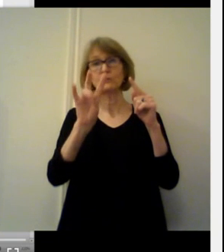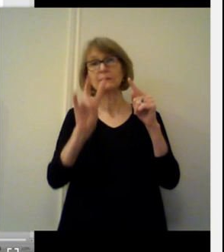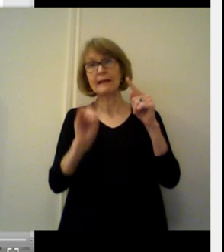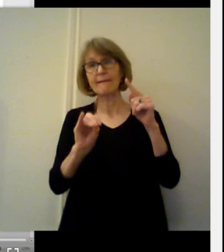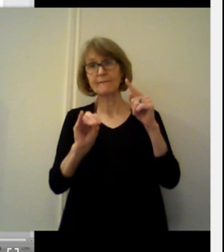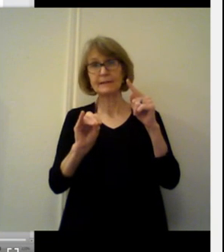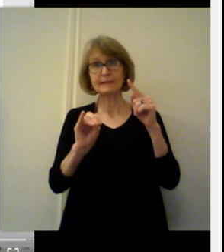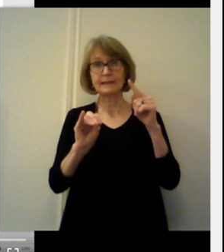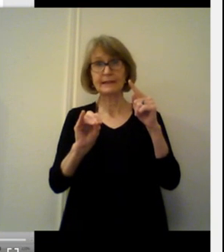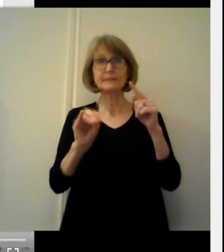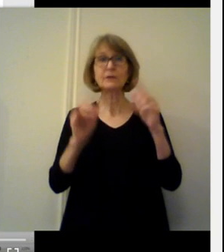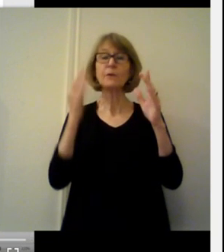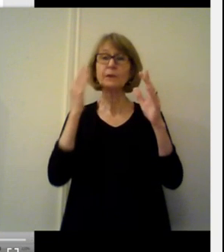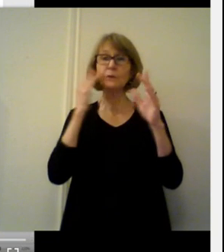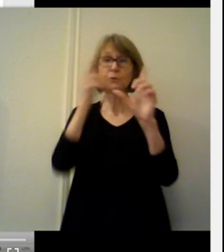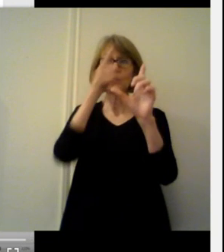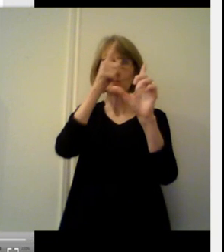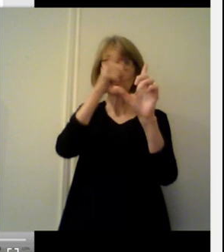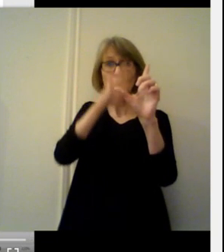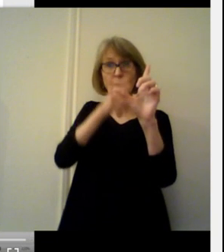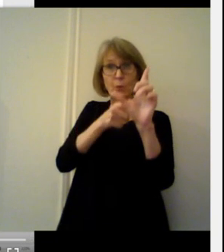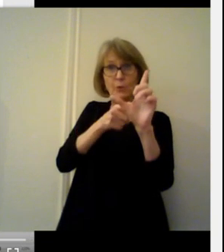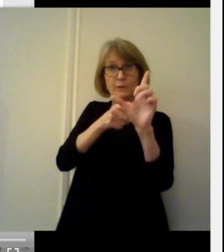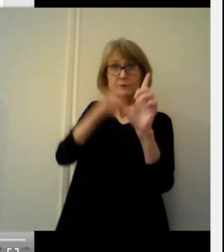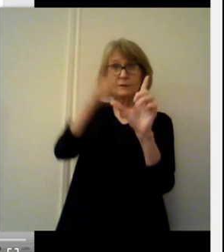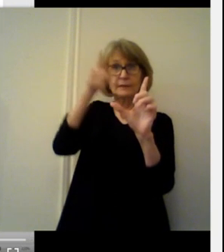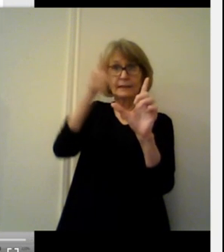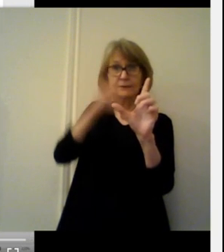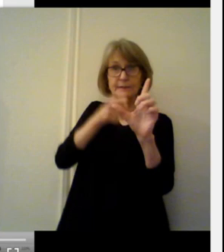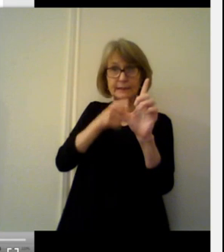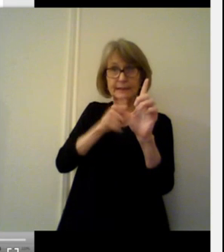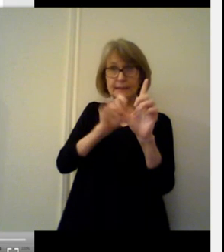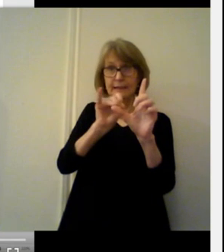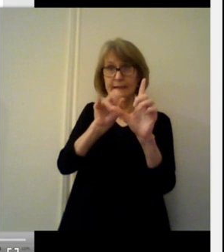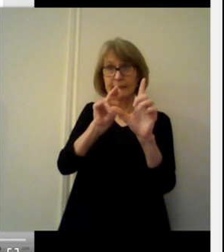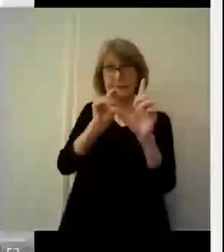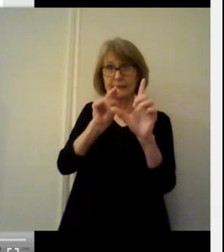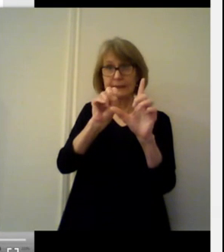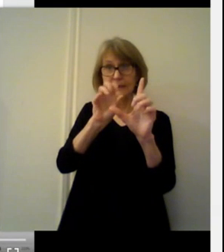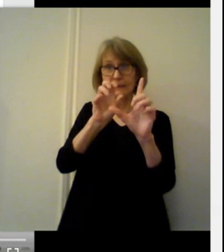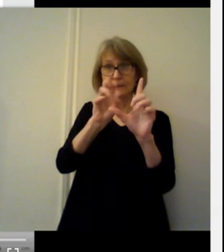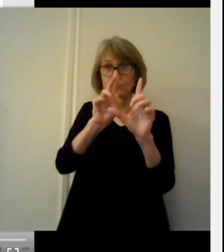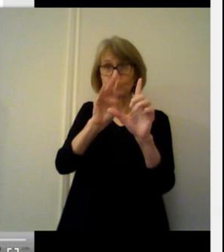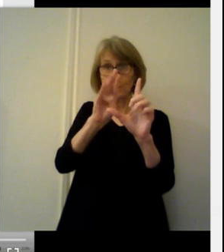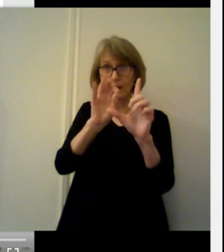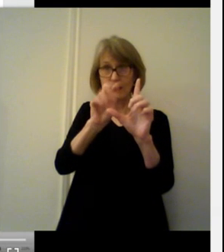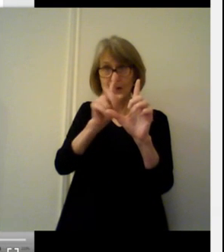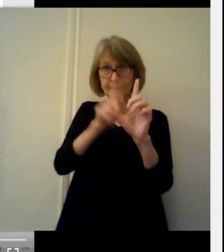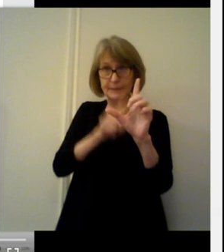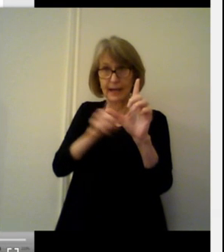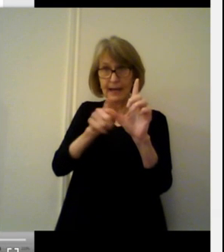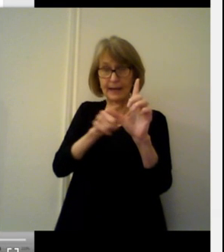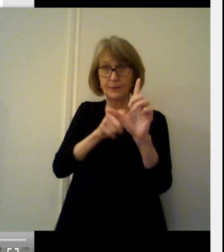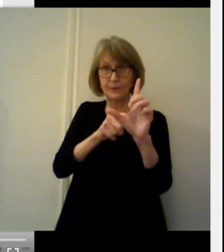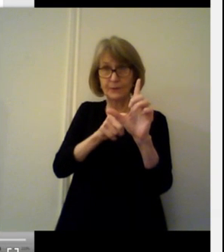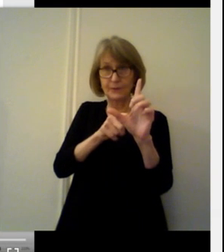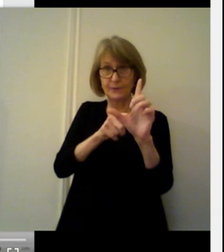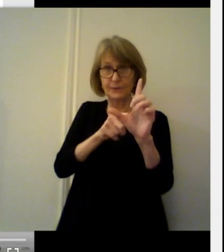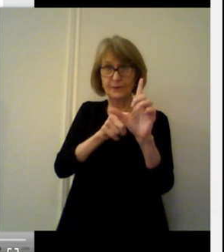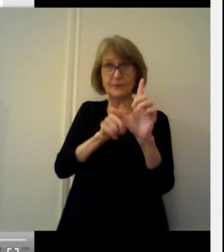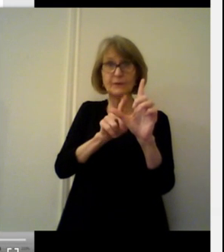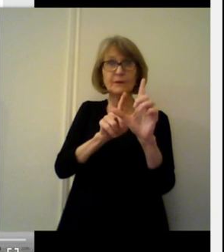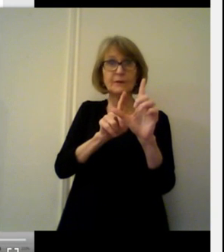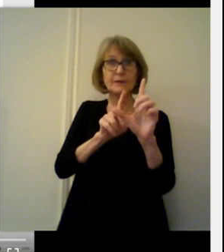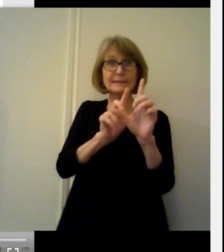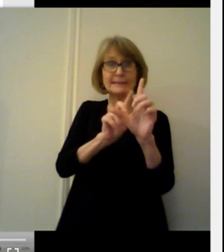then the inscribed angle, which is this one, which is angle T, is going to be half of that,